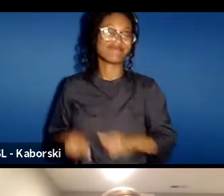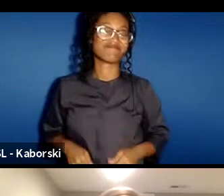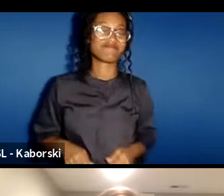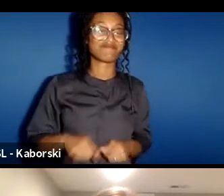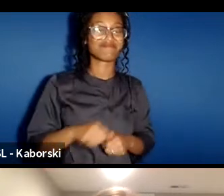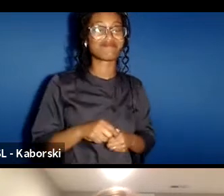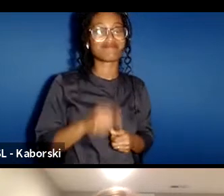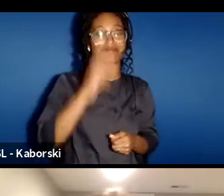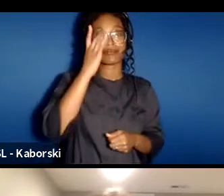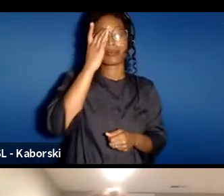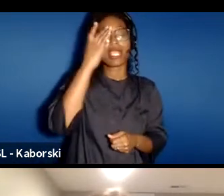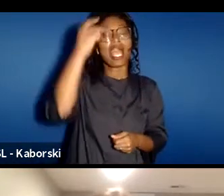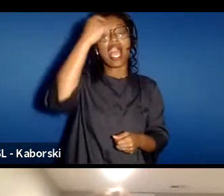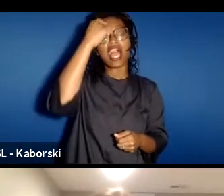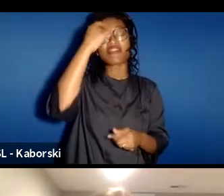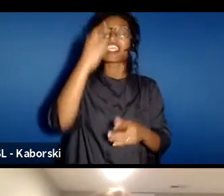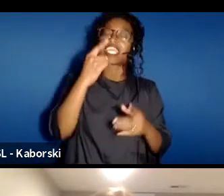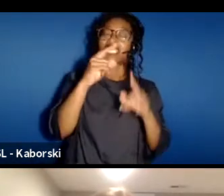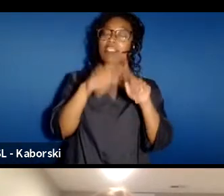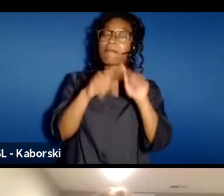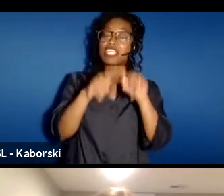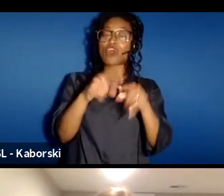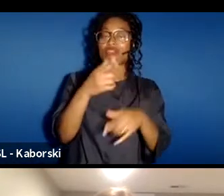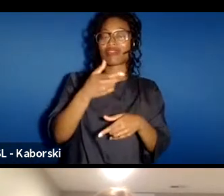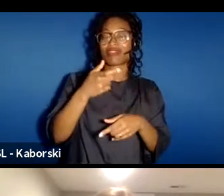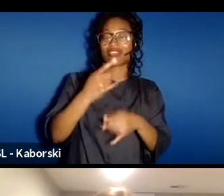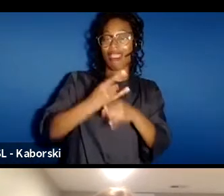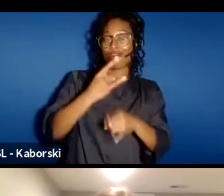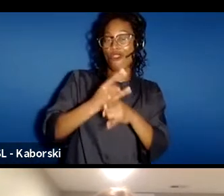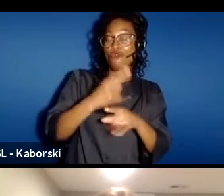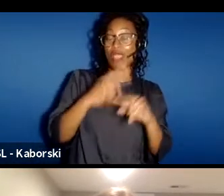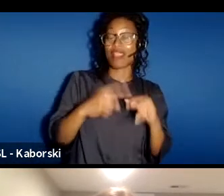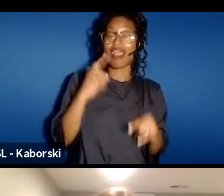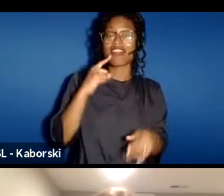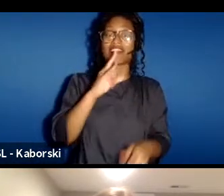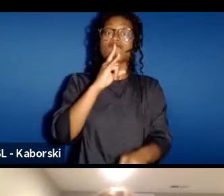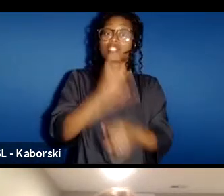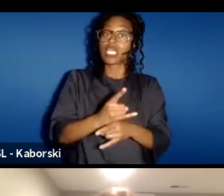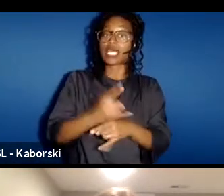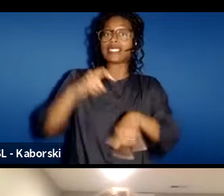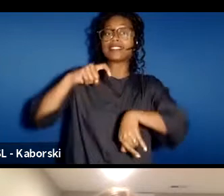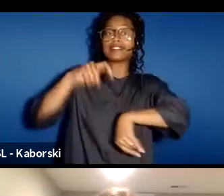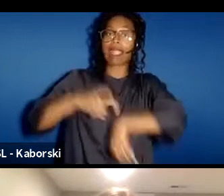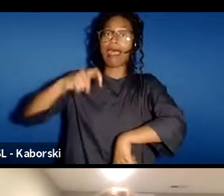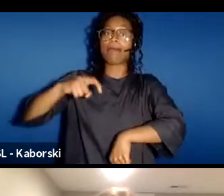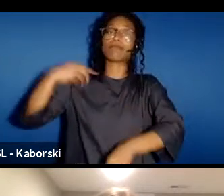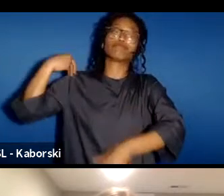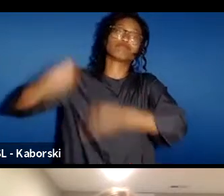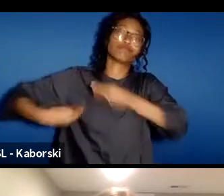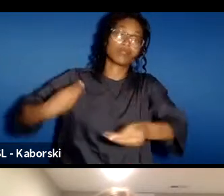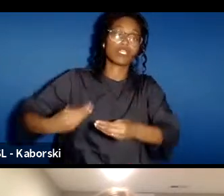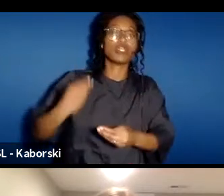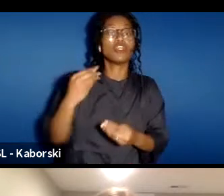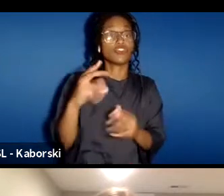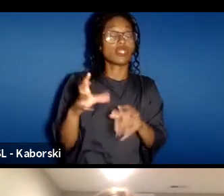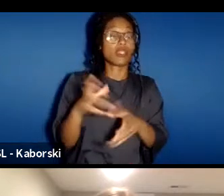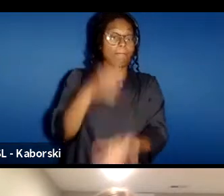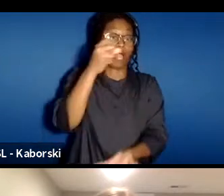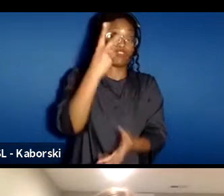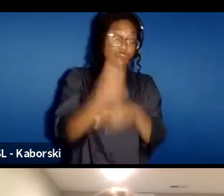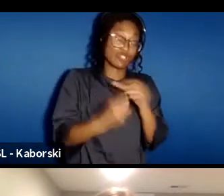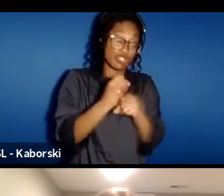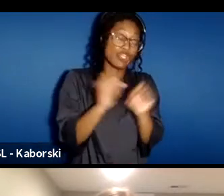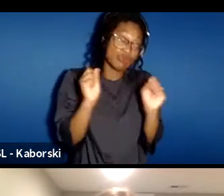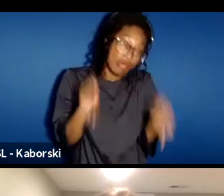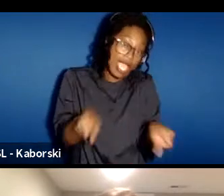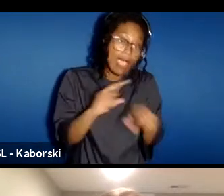too, it's spirit specific, right? So I think whiskey is time tested. You can bottle a 2-year, which some people do,